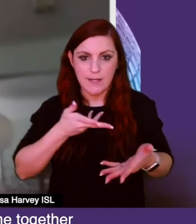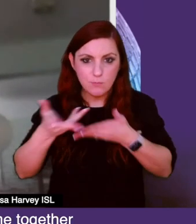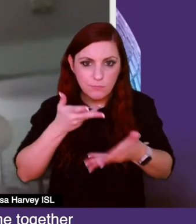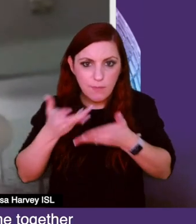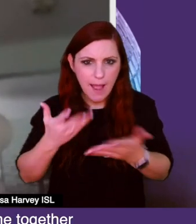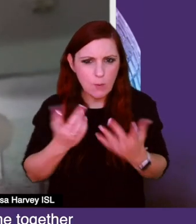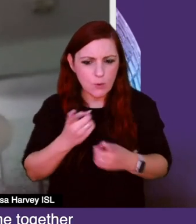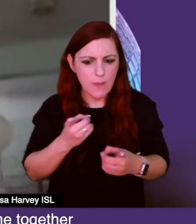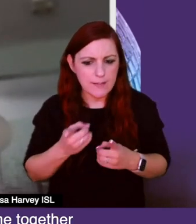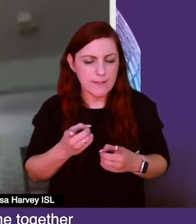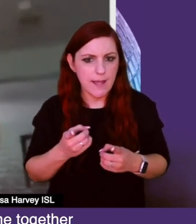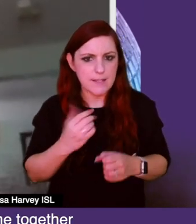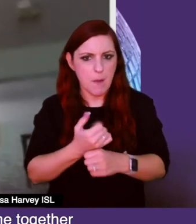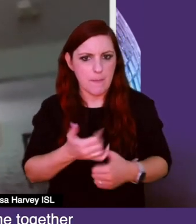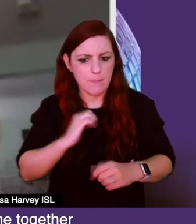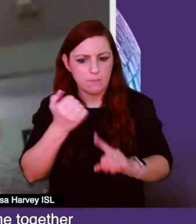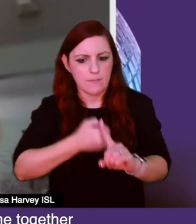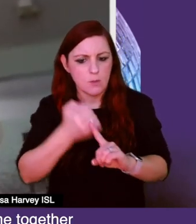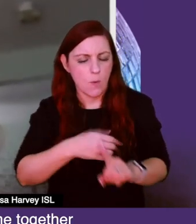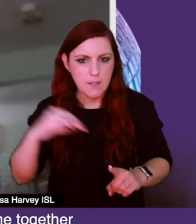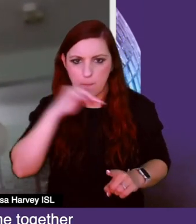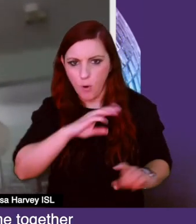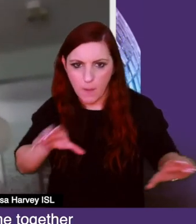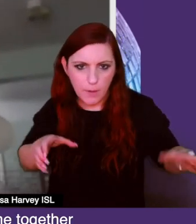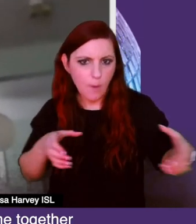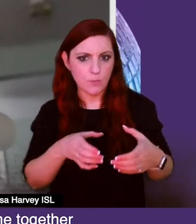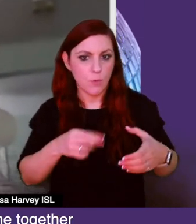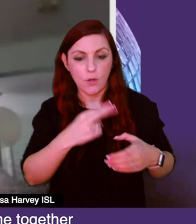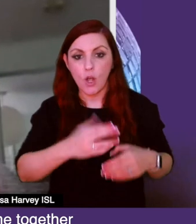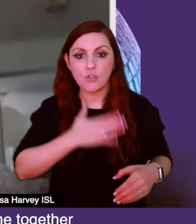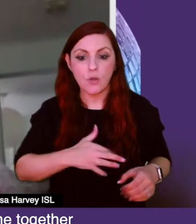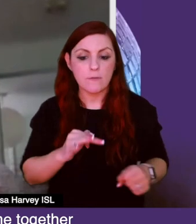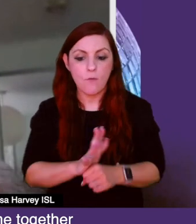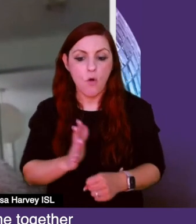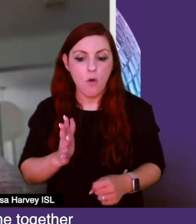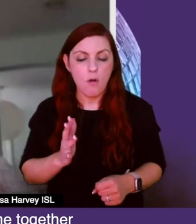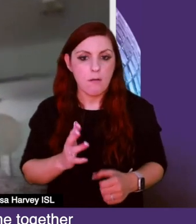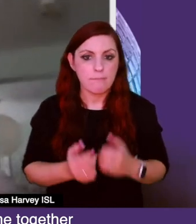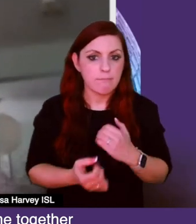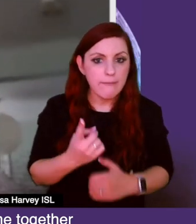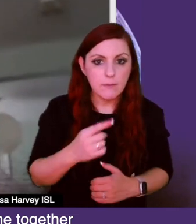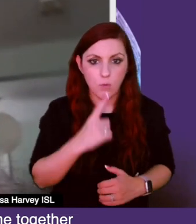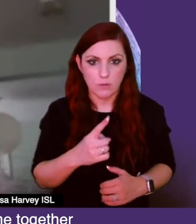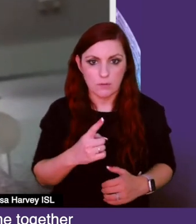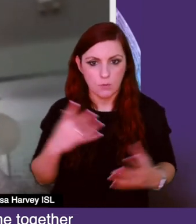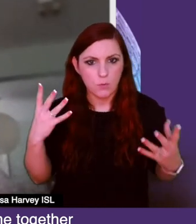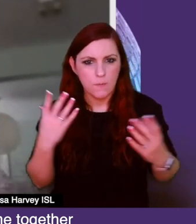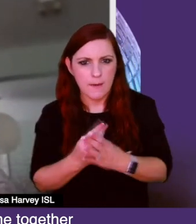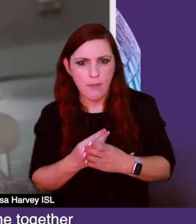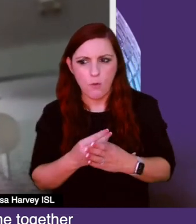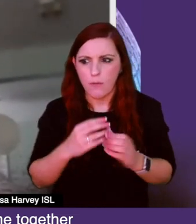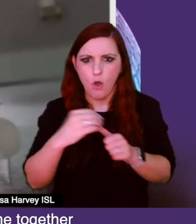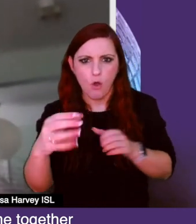It's about coming together. And it's very important that you come together, not just as disabled people, but also the